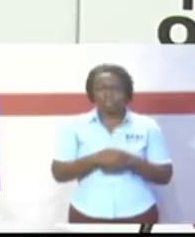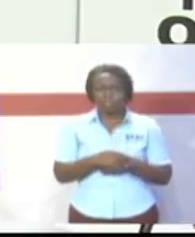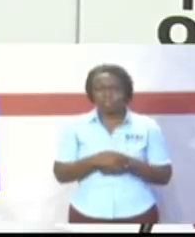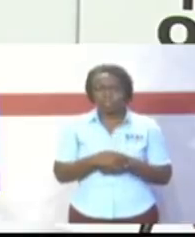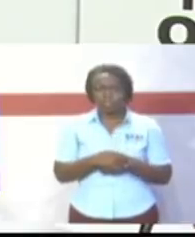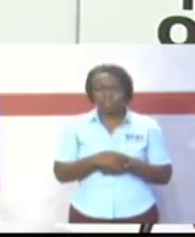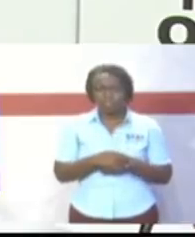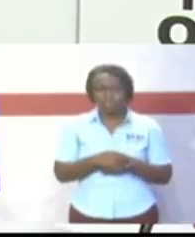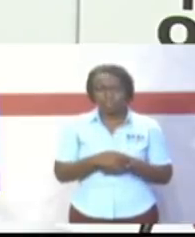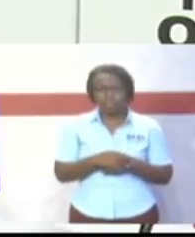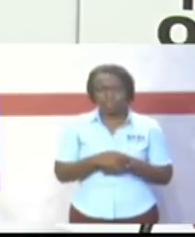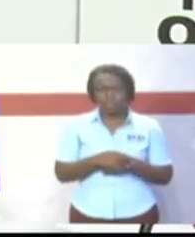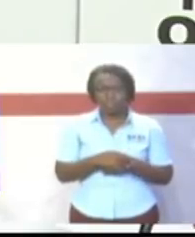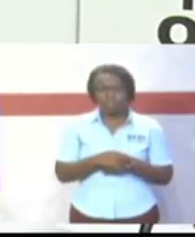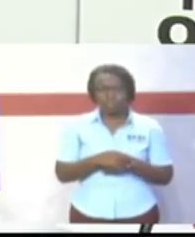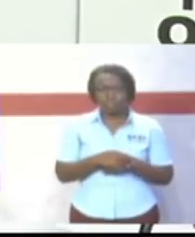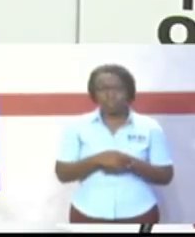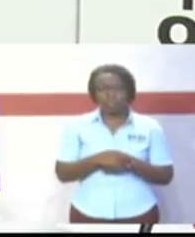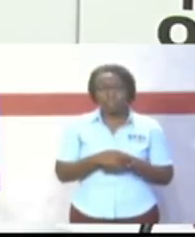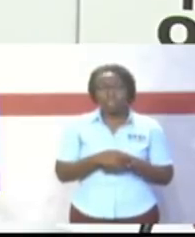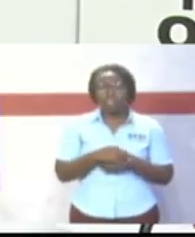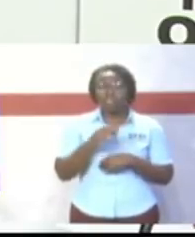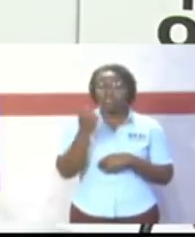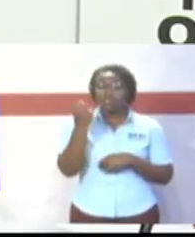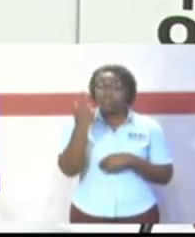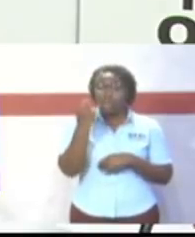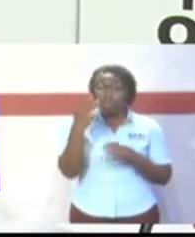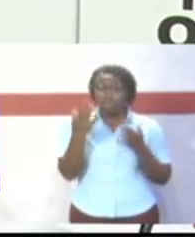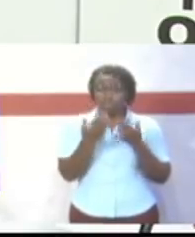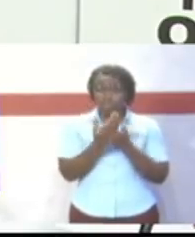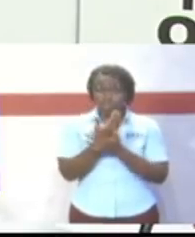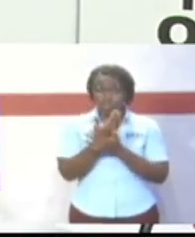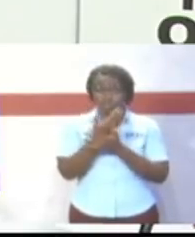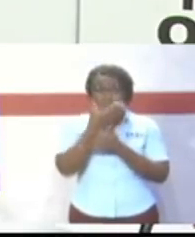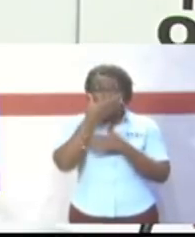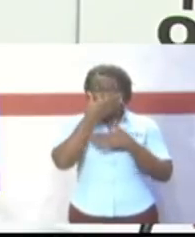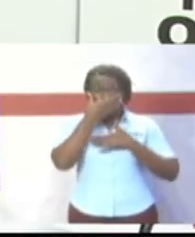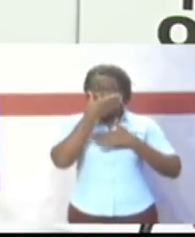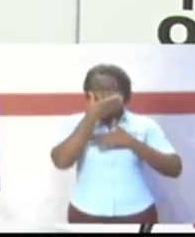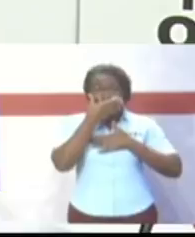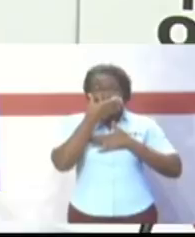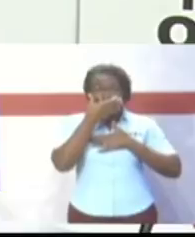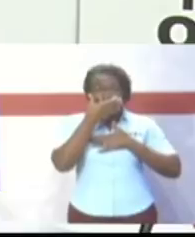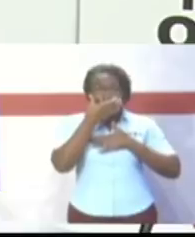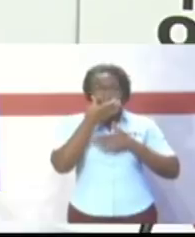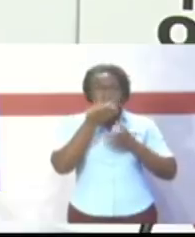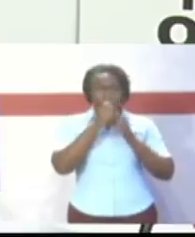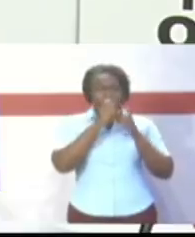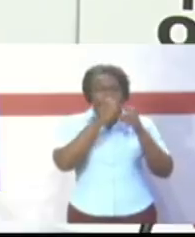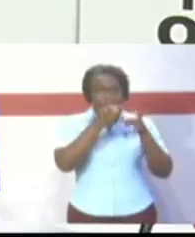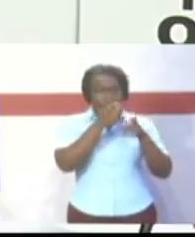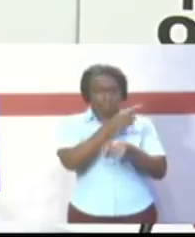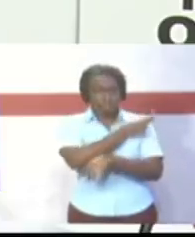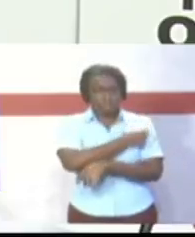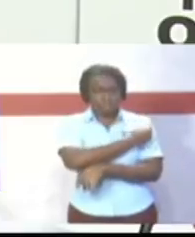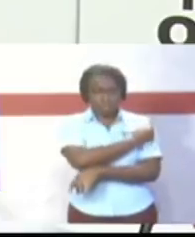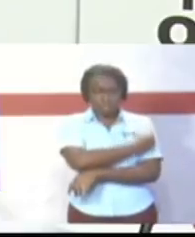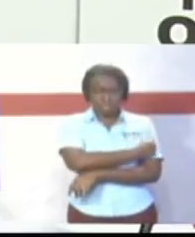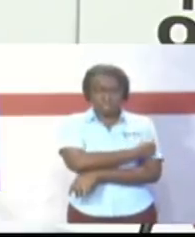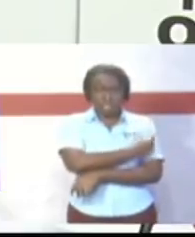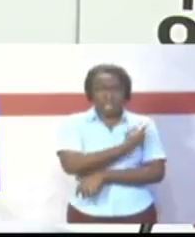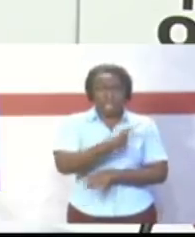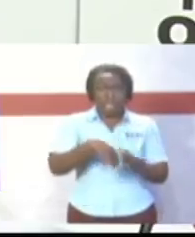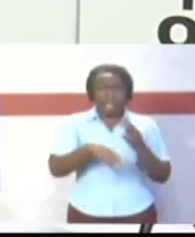In the parallel healthcare system, the 12 new ventilators have been assigned to hospitals. And we increased the